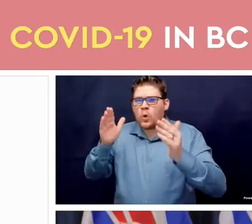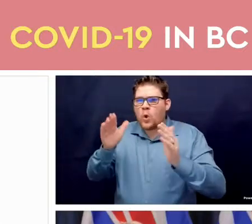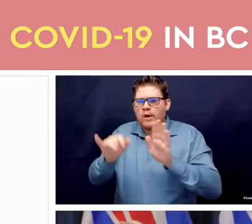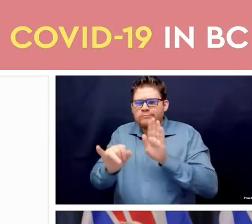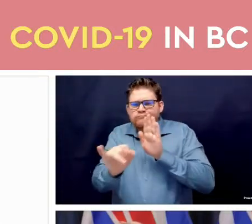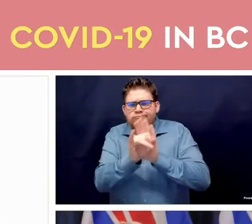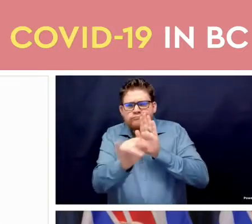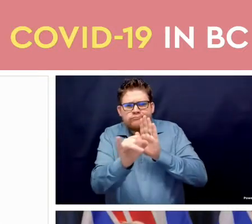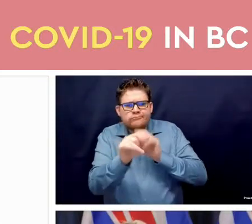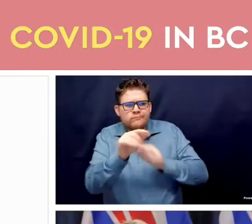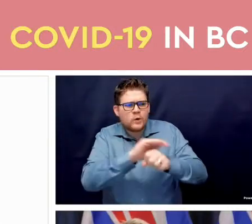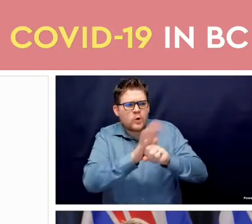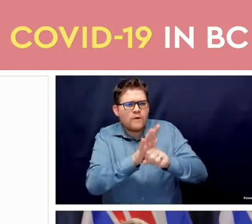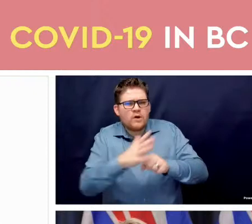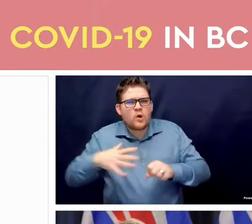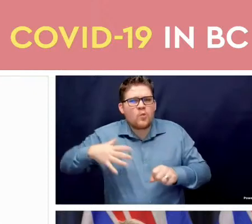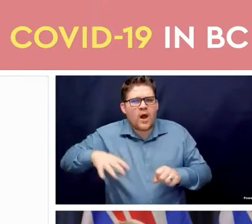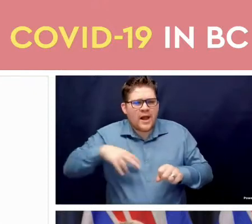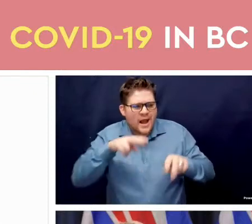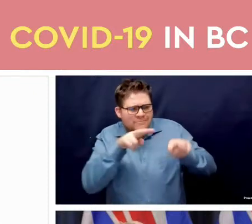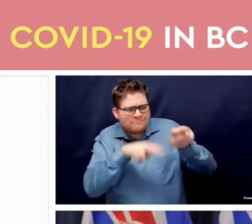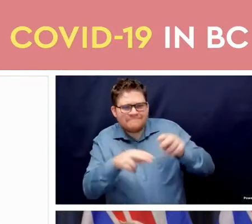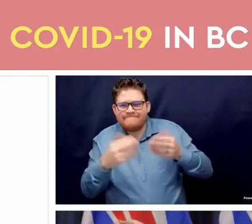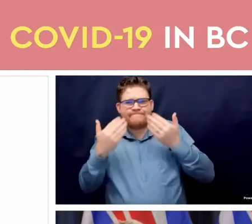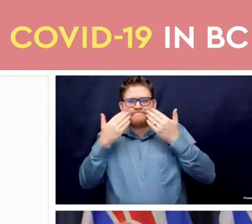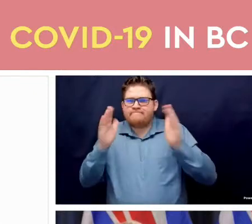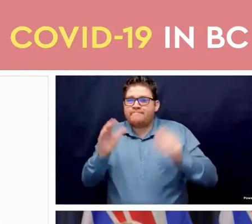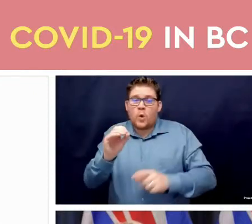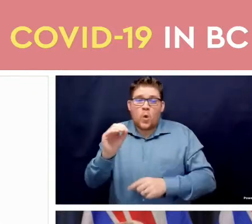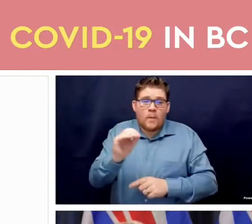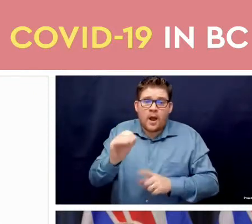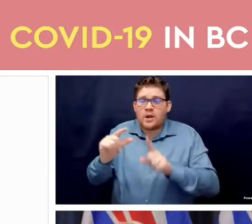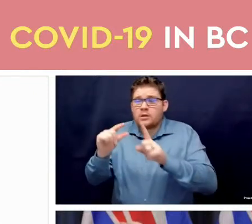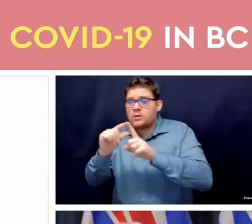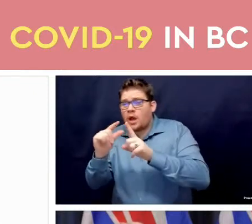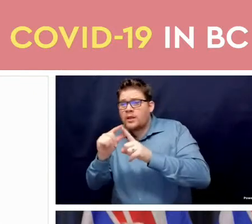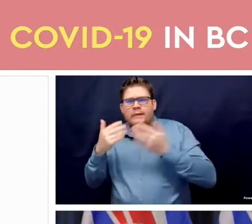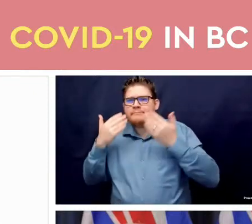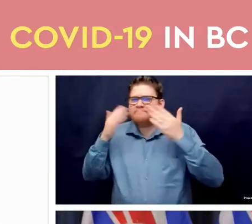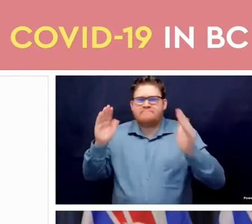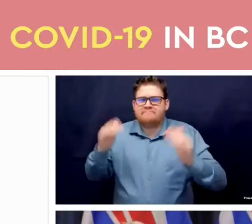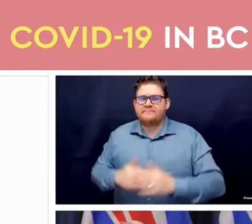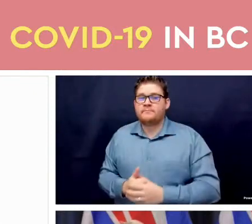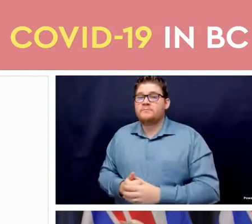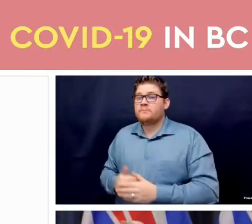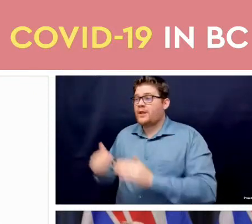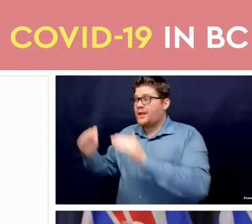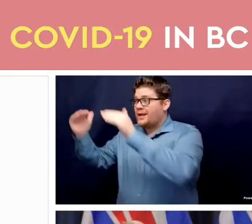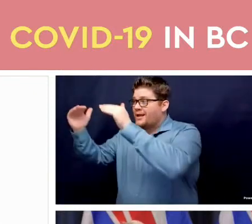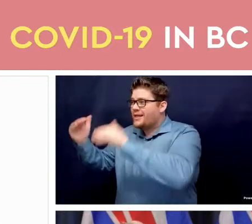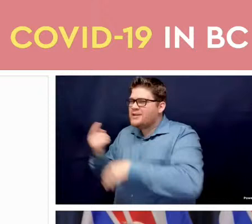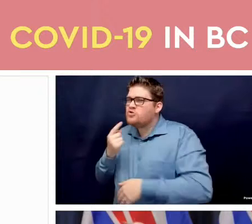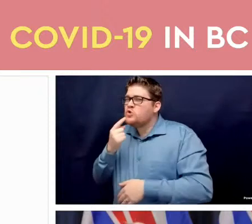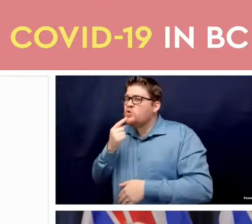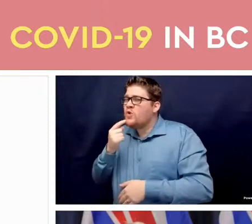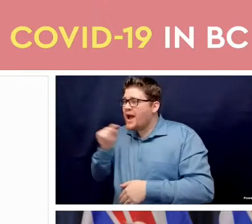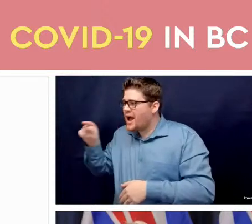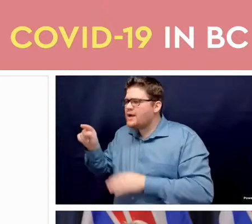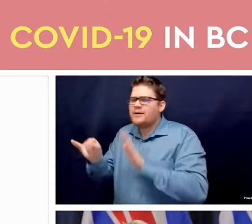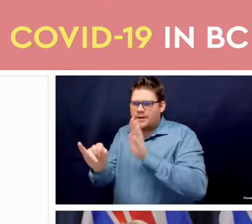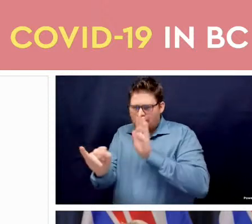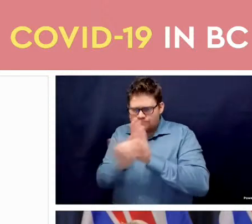at severity of illness and the impact on hospitals. And we've seen in other countries, in South Africa, in Copenhagen, in the